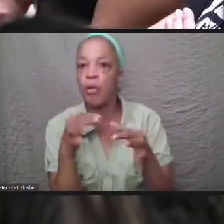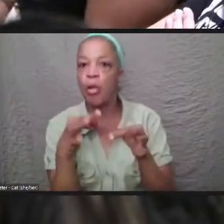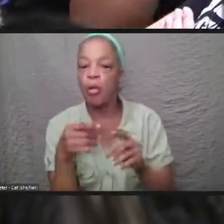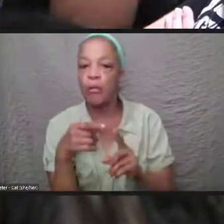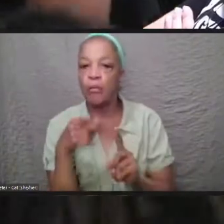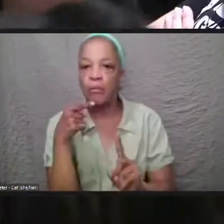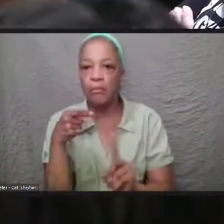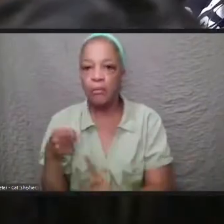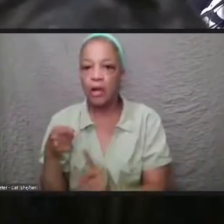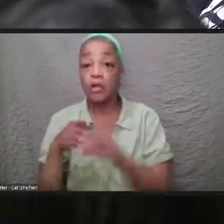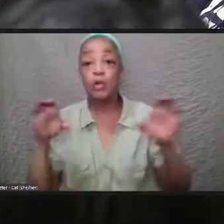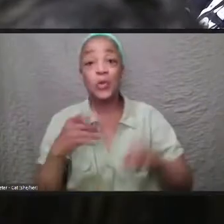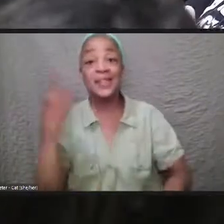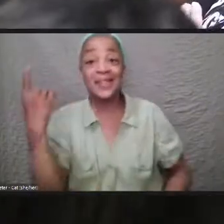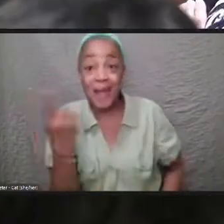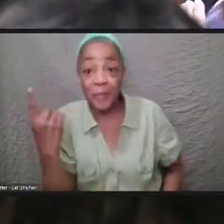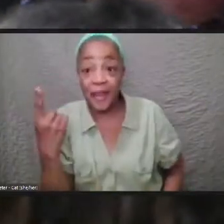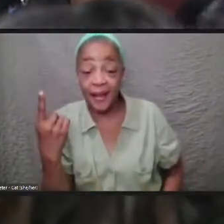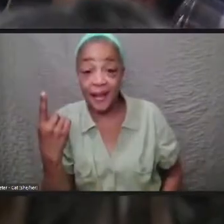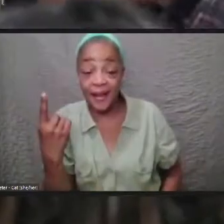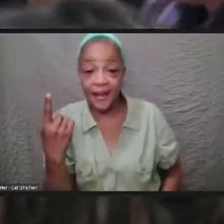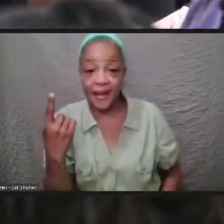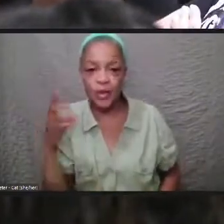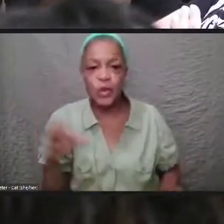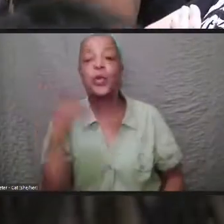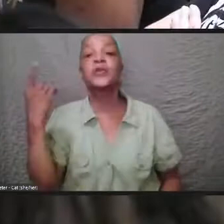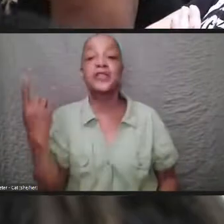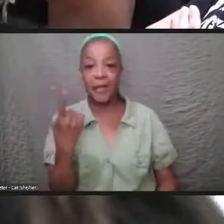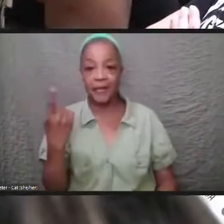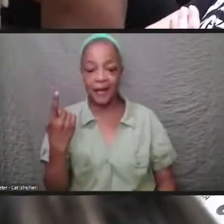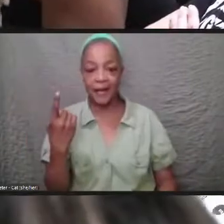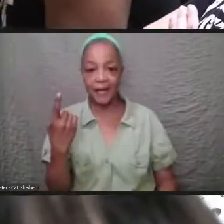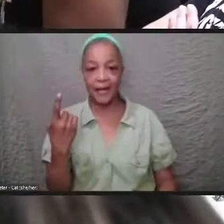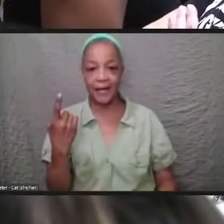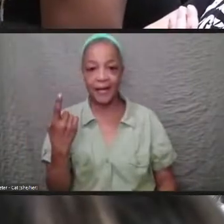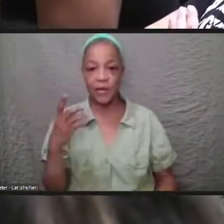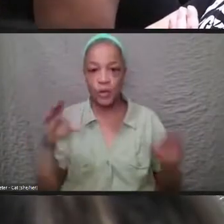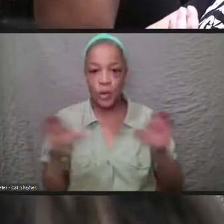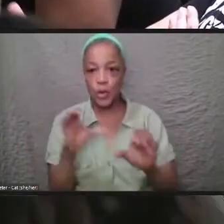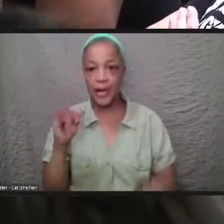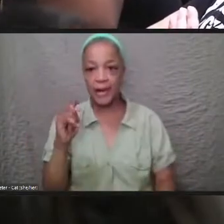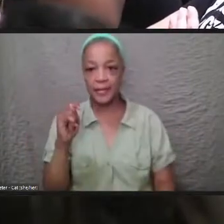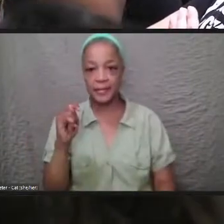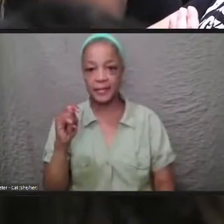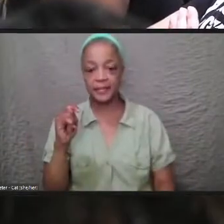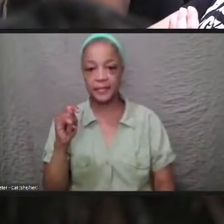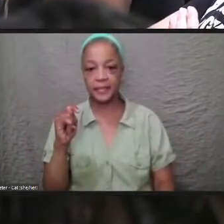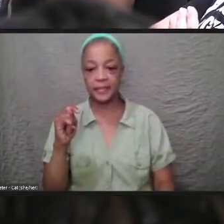do something. I don't know. You have an education department, like, don't, you know, do it. And there's